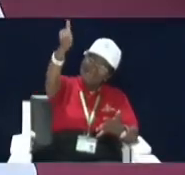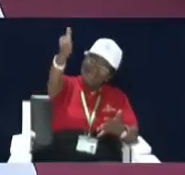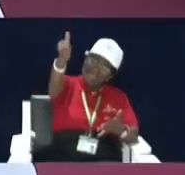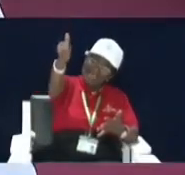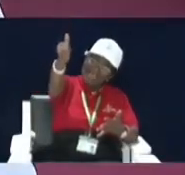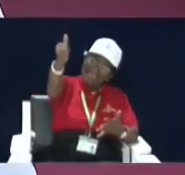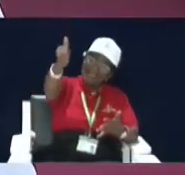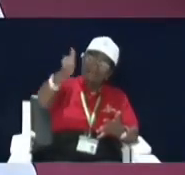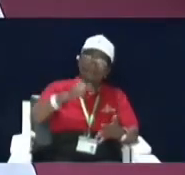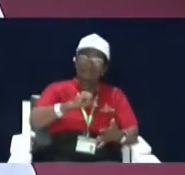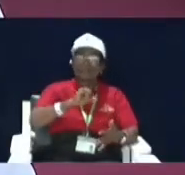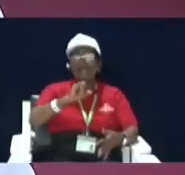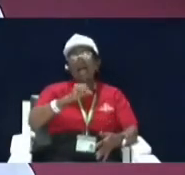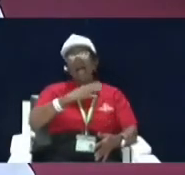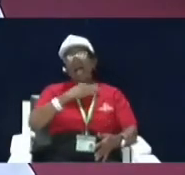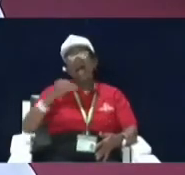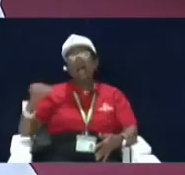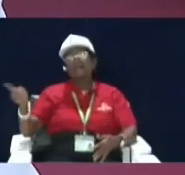And know what?